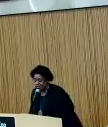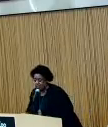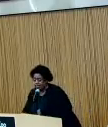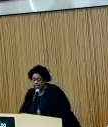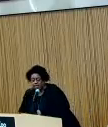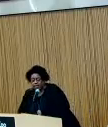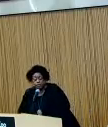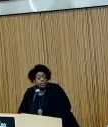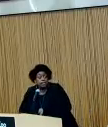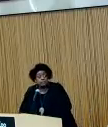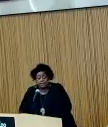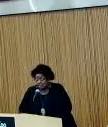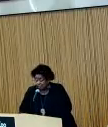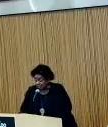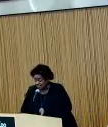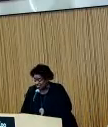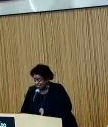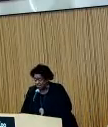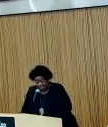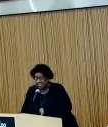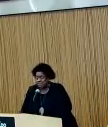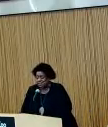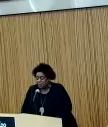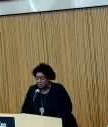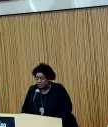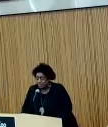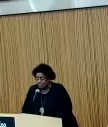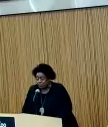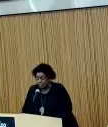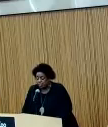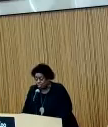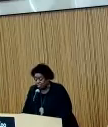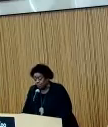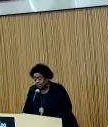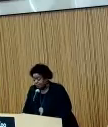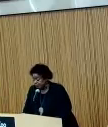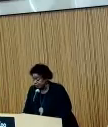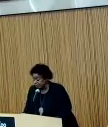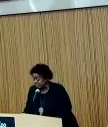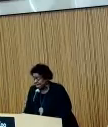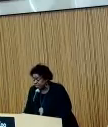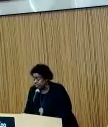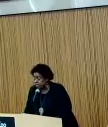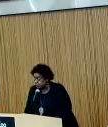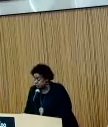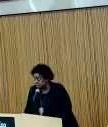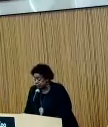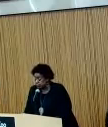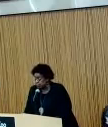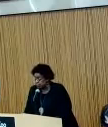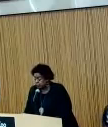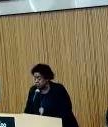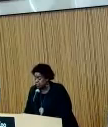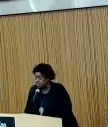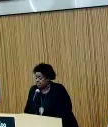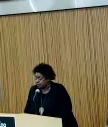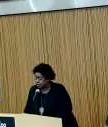origin I'd like to bring up my next speaker who is John har who is the acting general councel